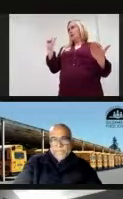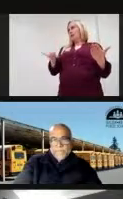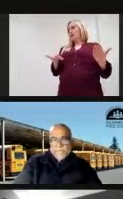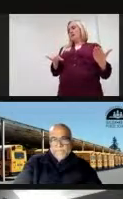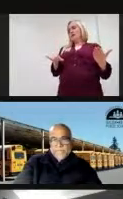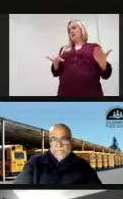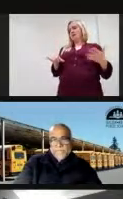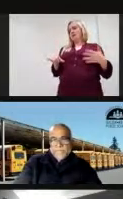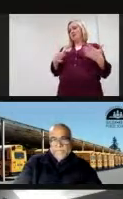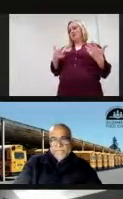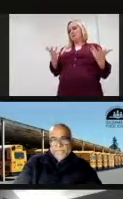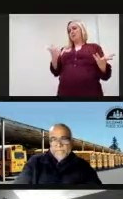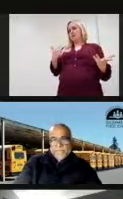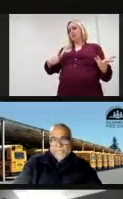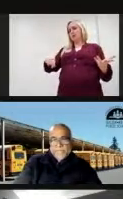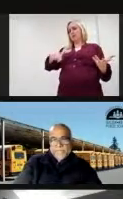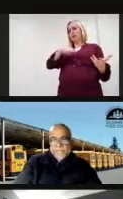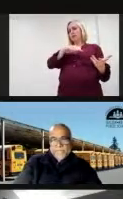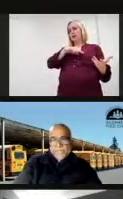we